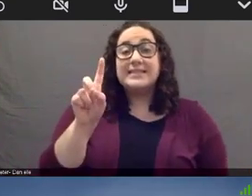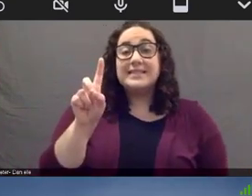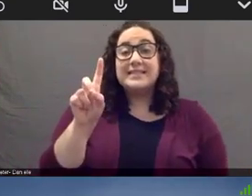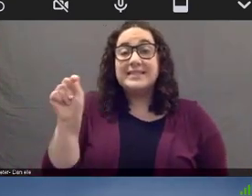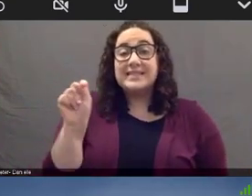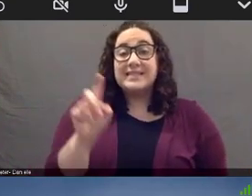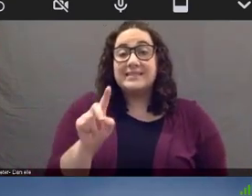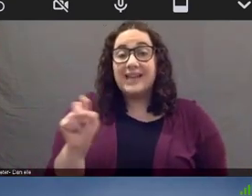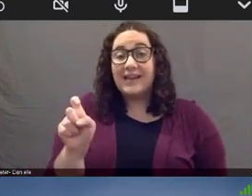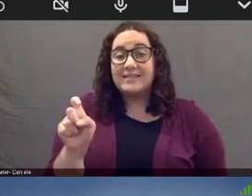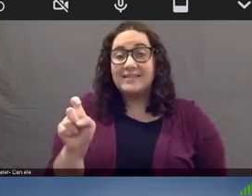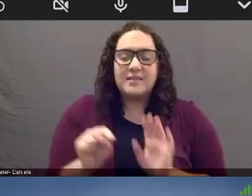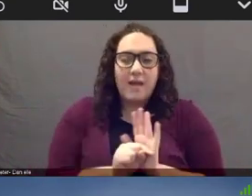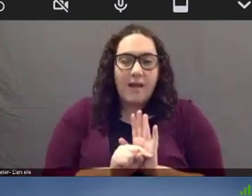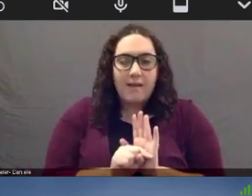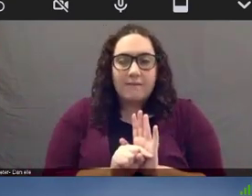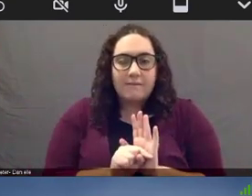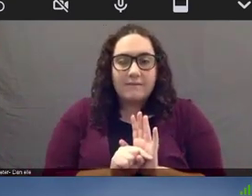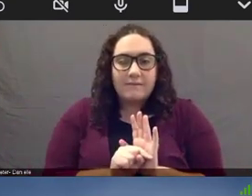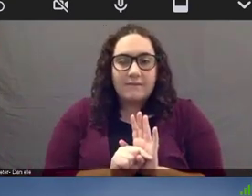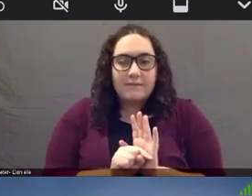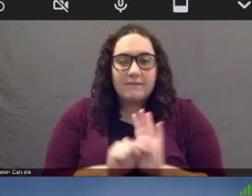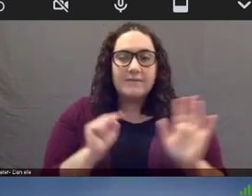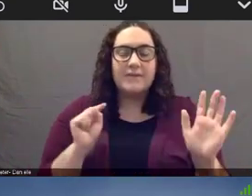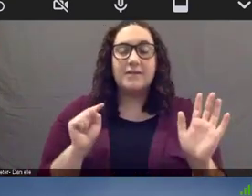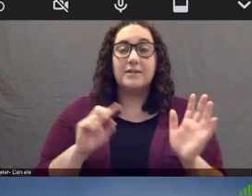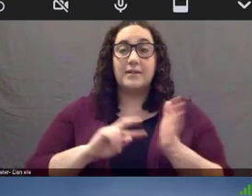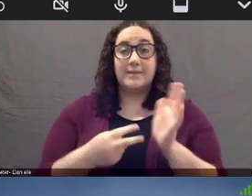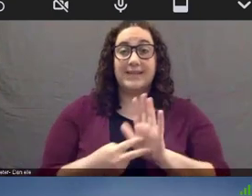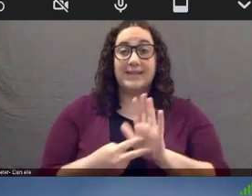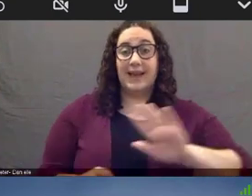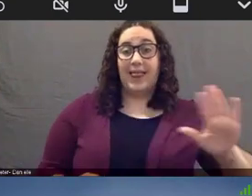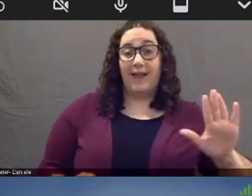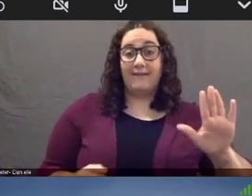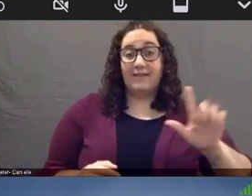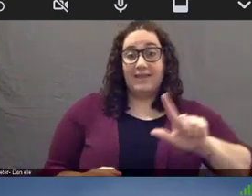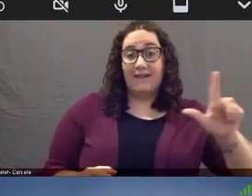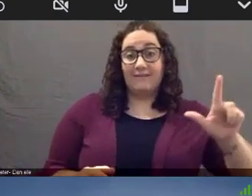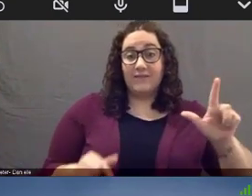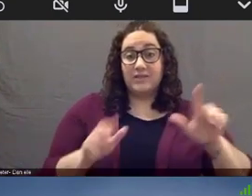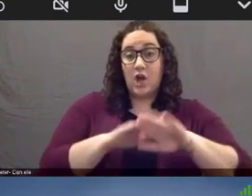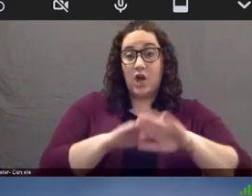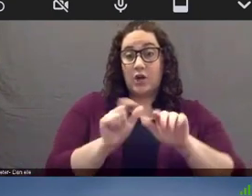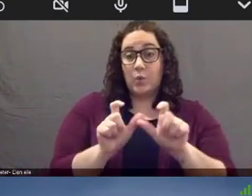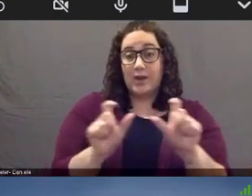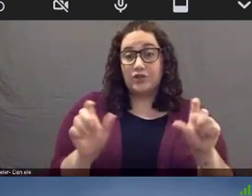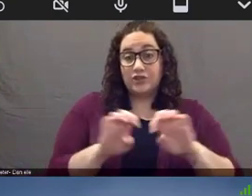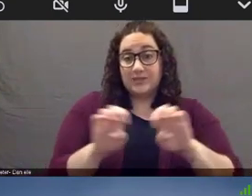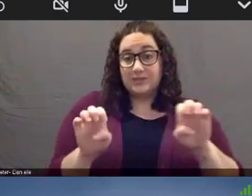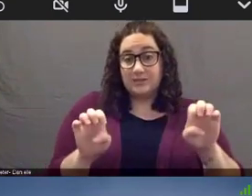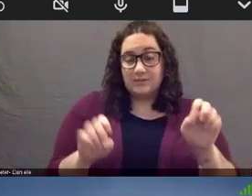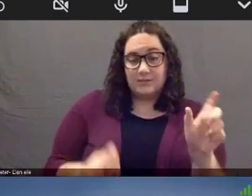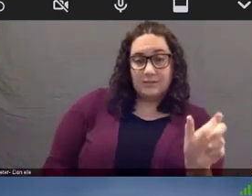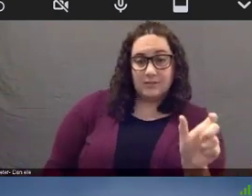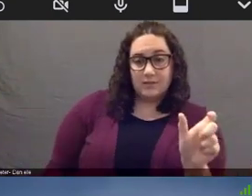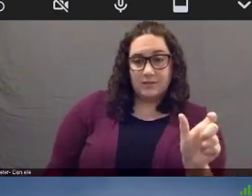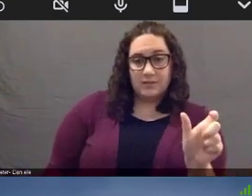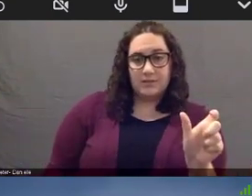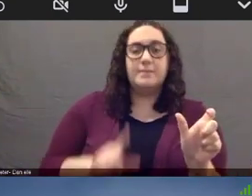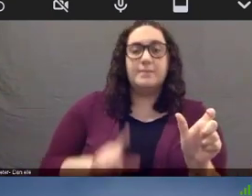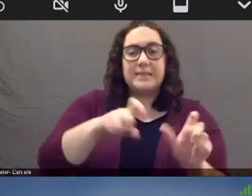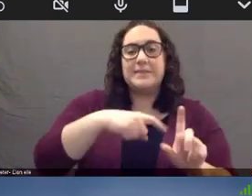k times dt by dx, which is negative. So the left-hand side of my equation has to be positive because it's a negative times a